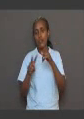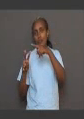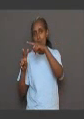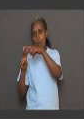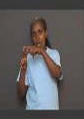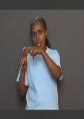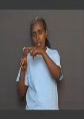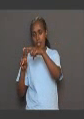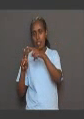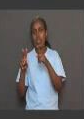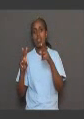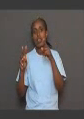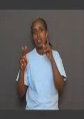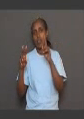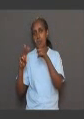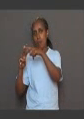pi pi.